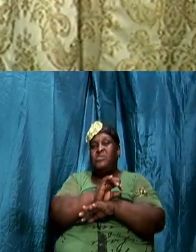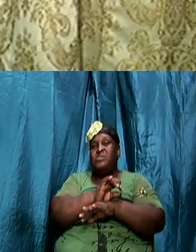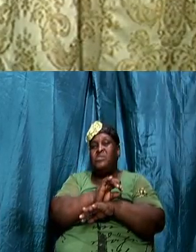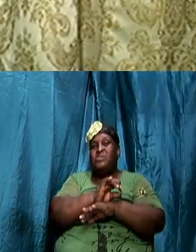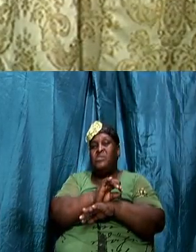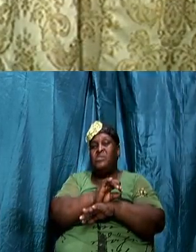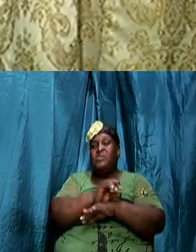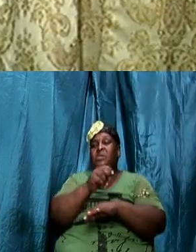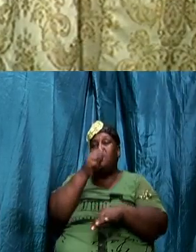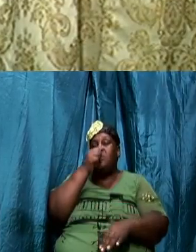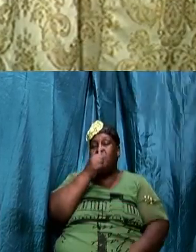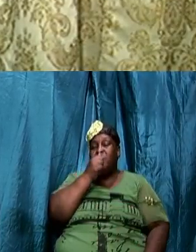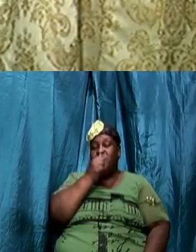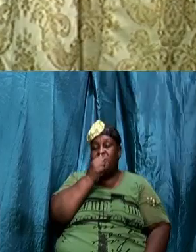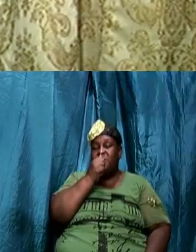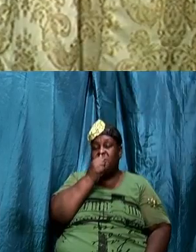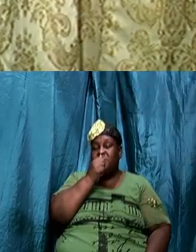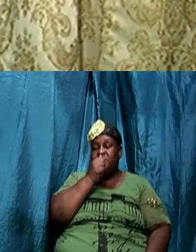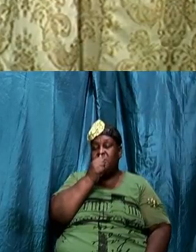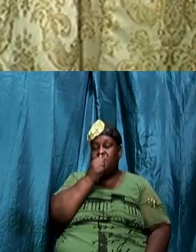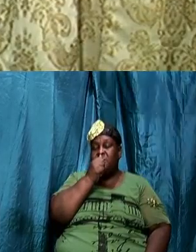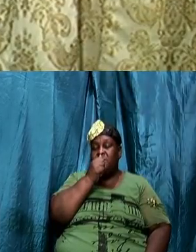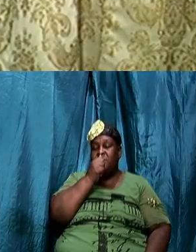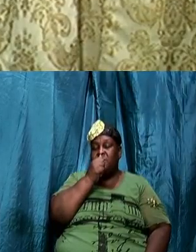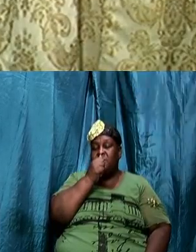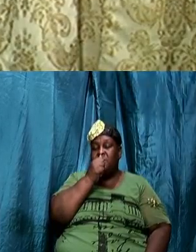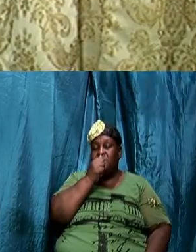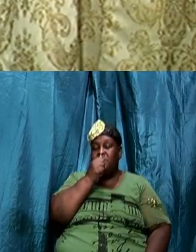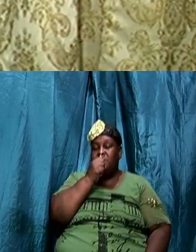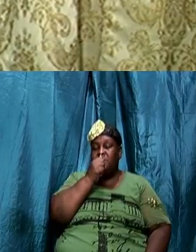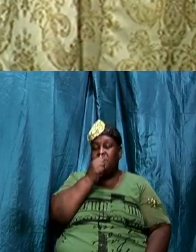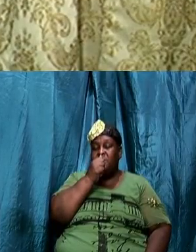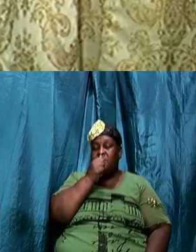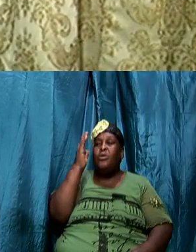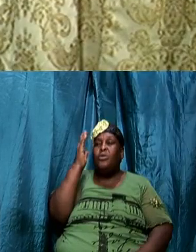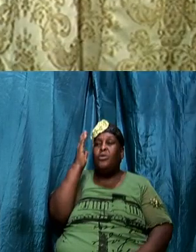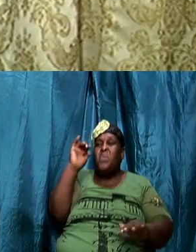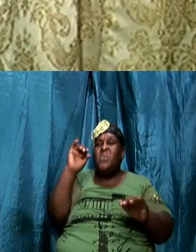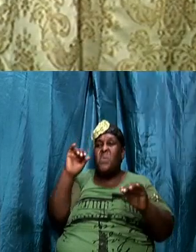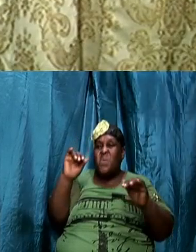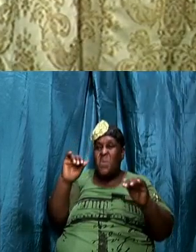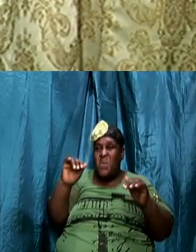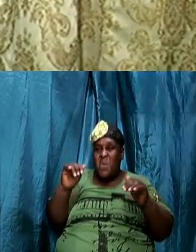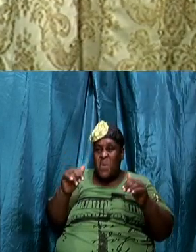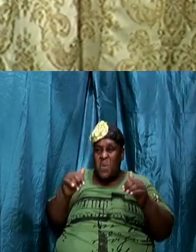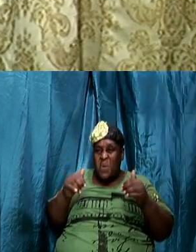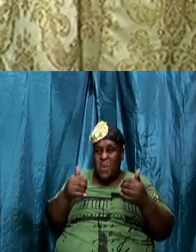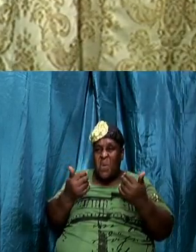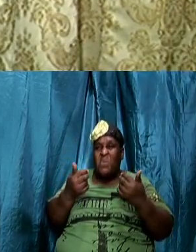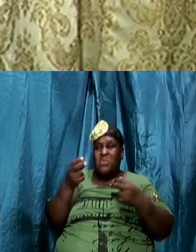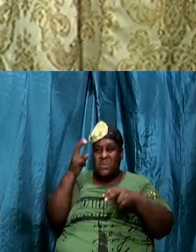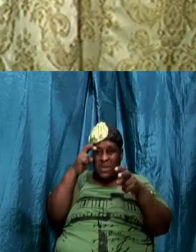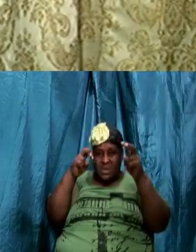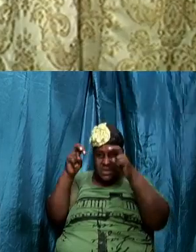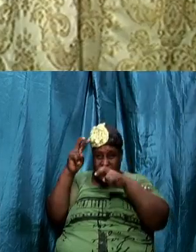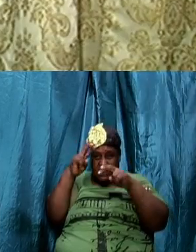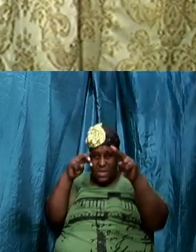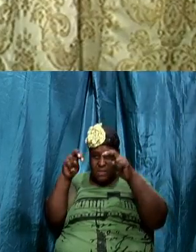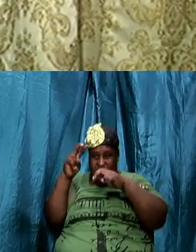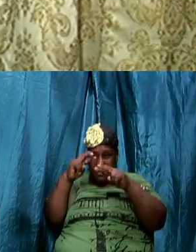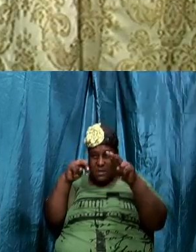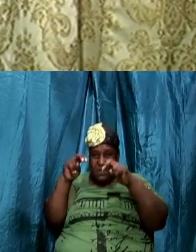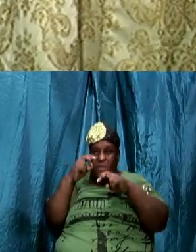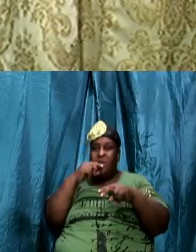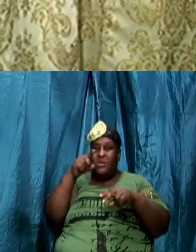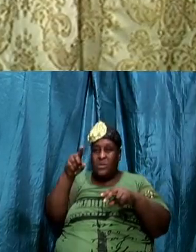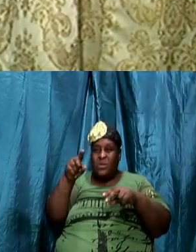they were patient. Yes. They know how to try those that say that they are apostles and are not. Yes. So